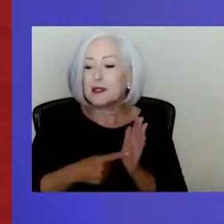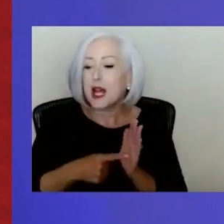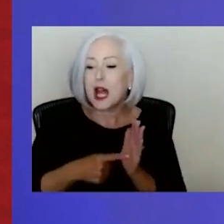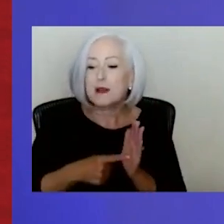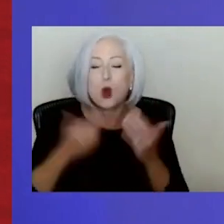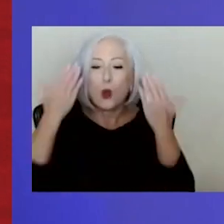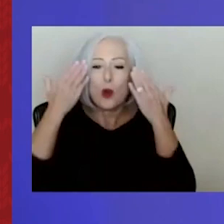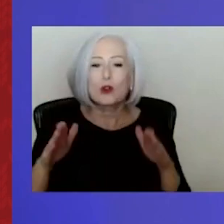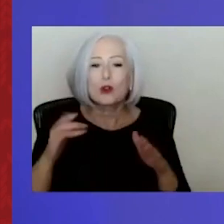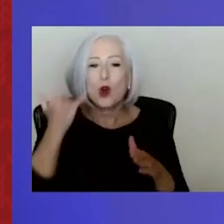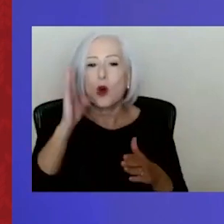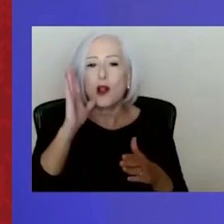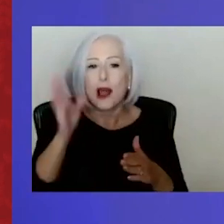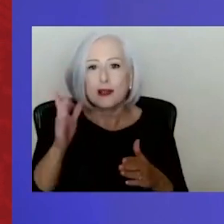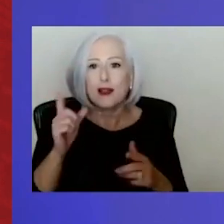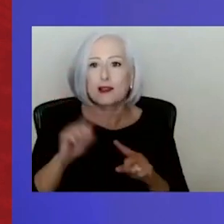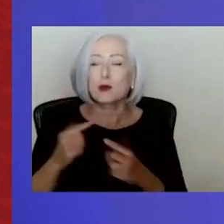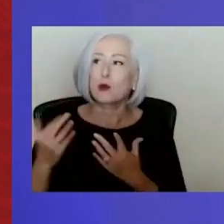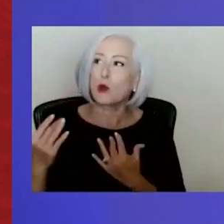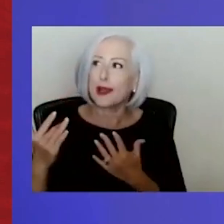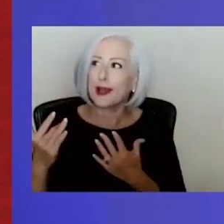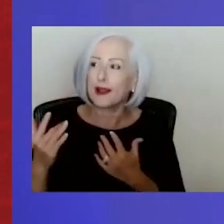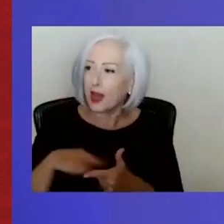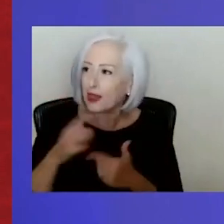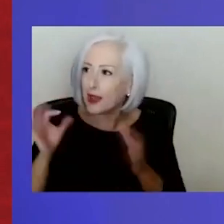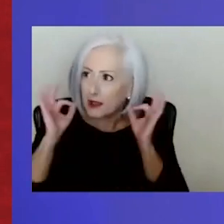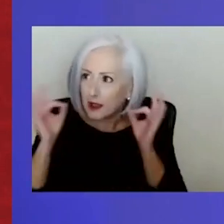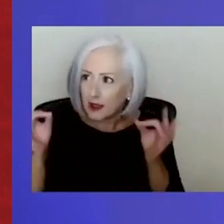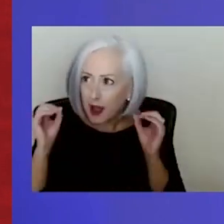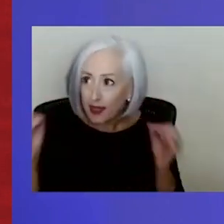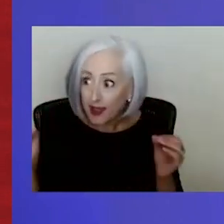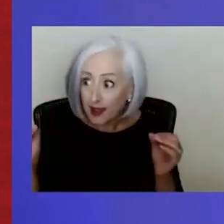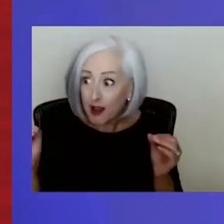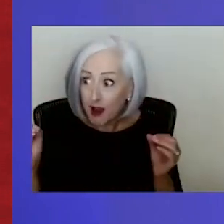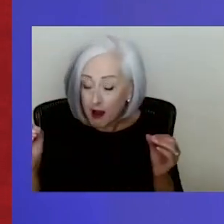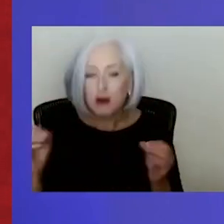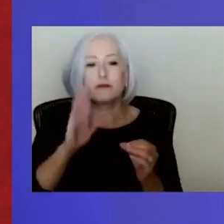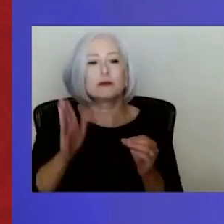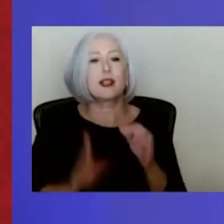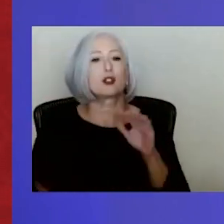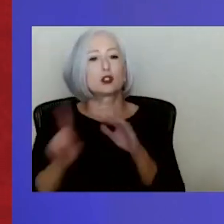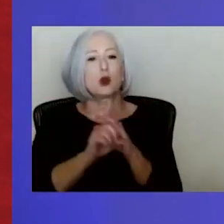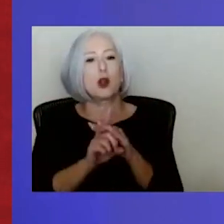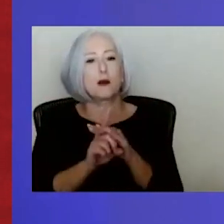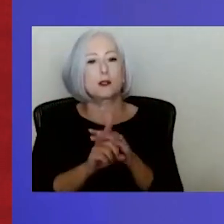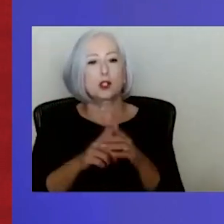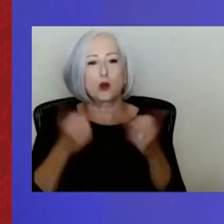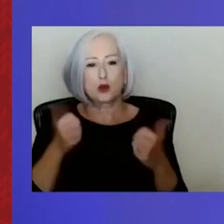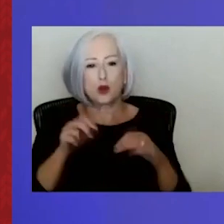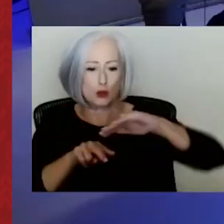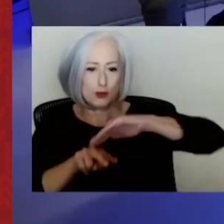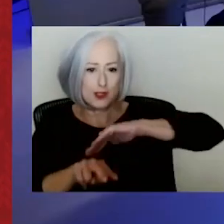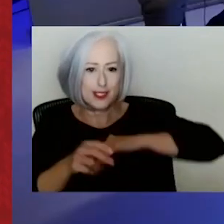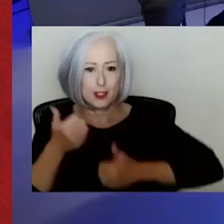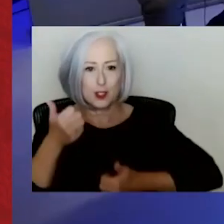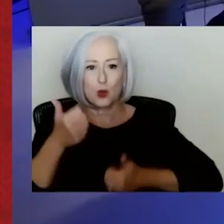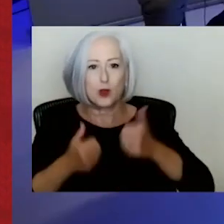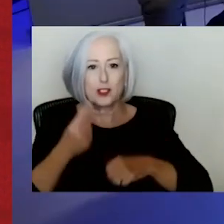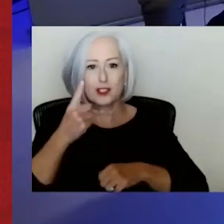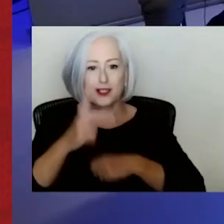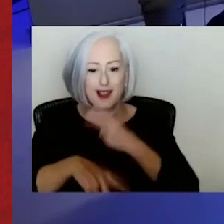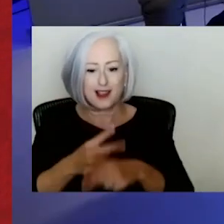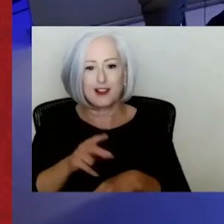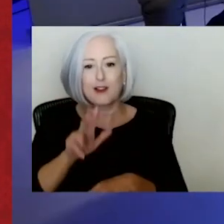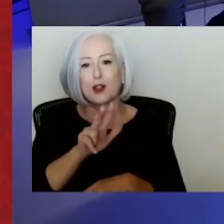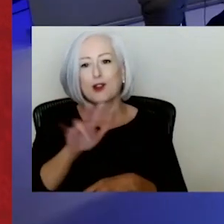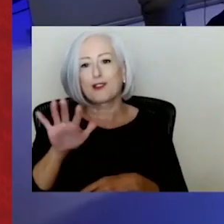predict. We stock about 3,500 different medications, and so trying to predict which one of the 3,500 is next is pretty difficult. Yeah, I can imagine that would